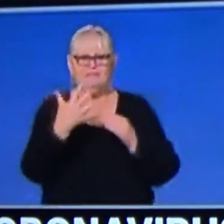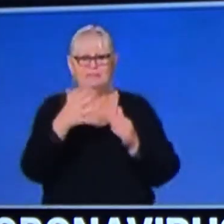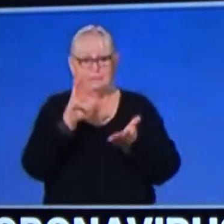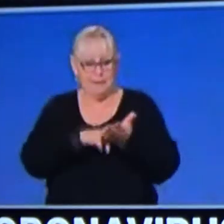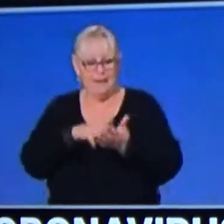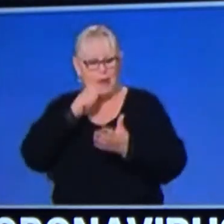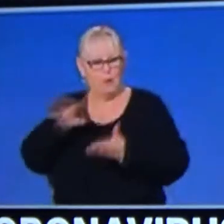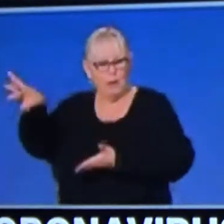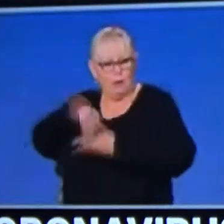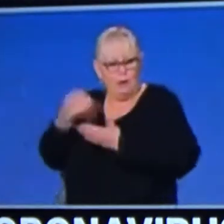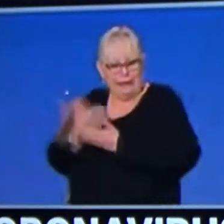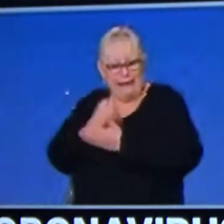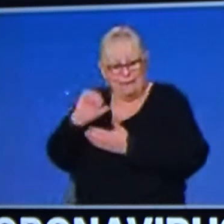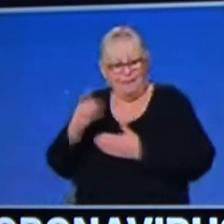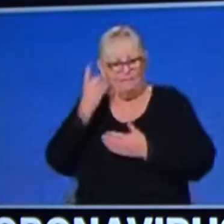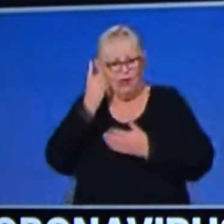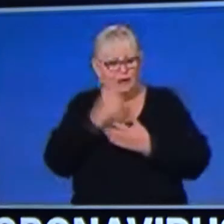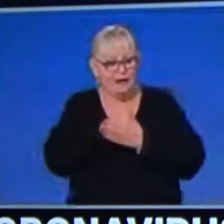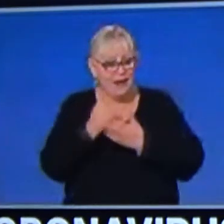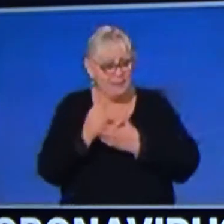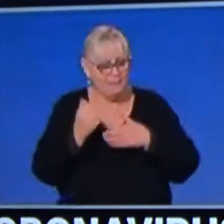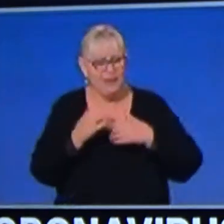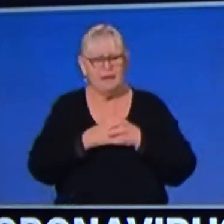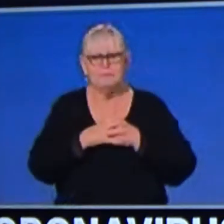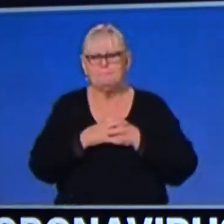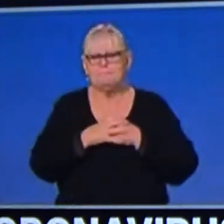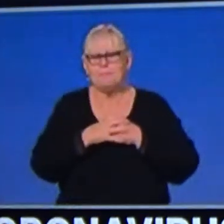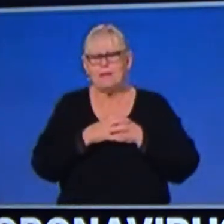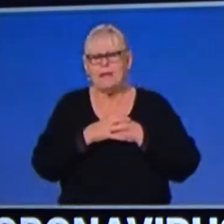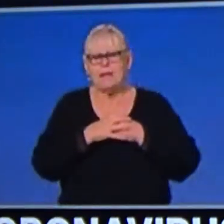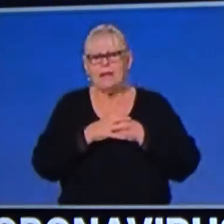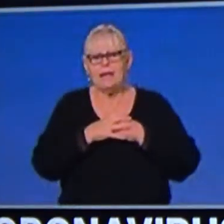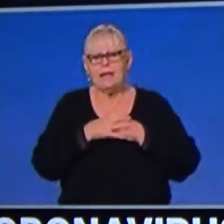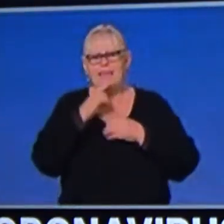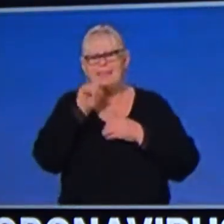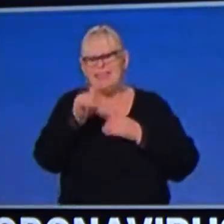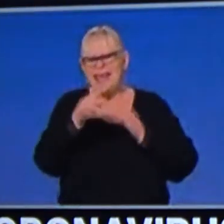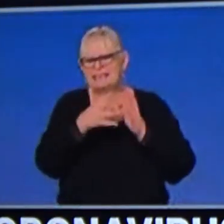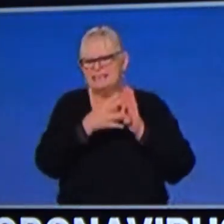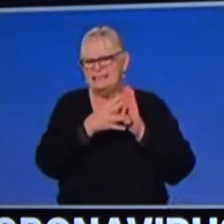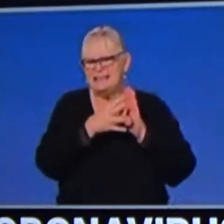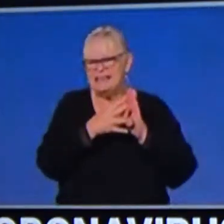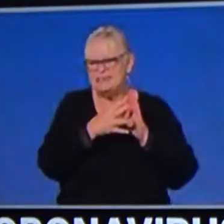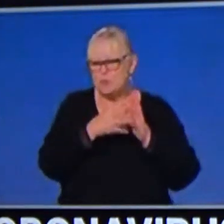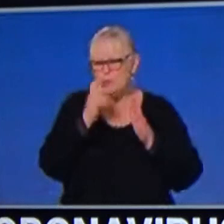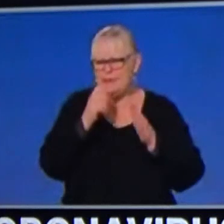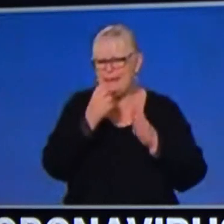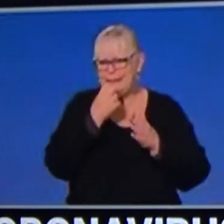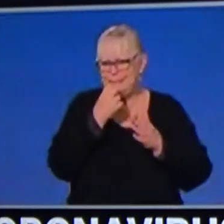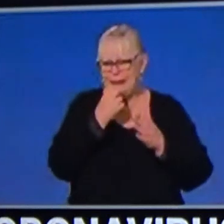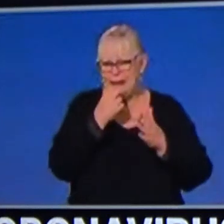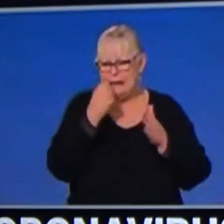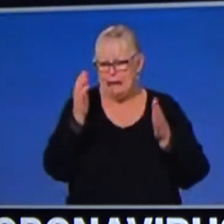Apple? Well, I would contend that model that you've suggested would be less invasive.